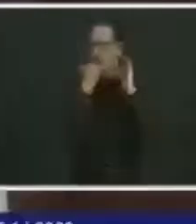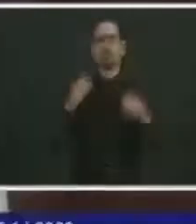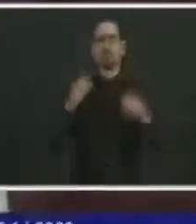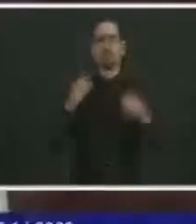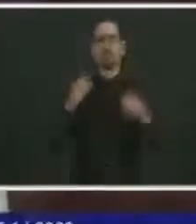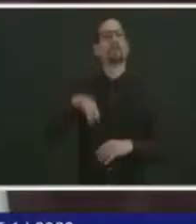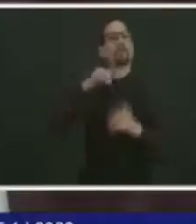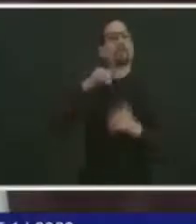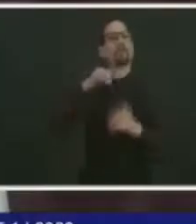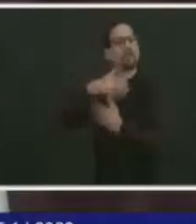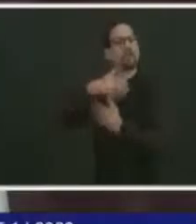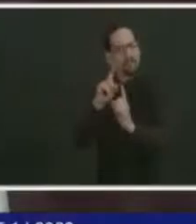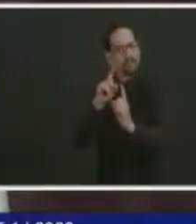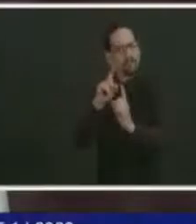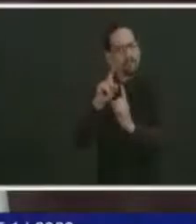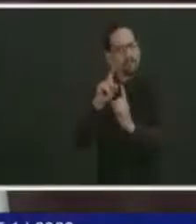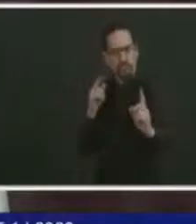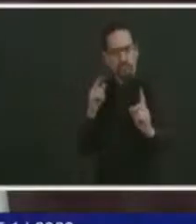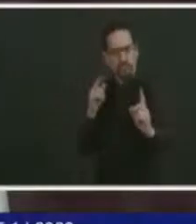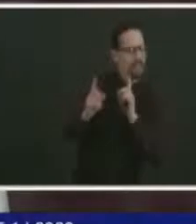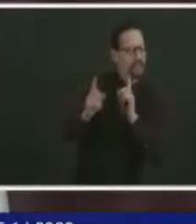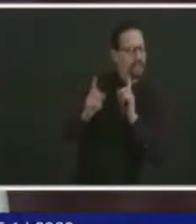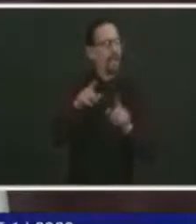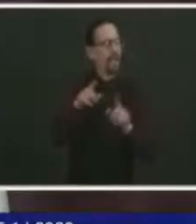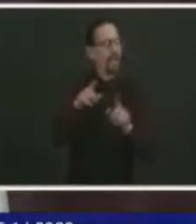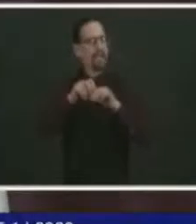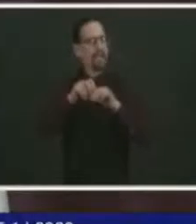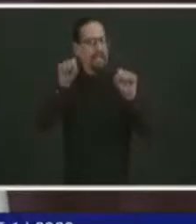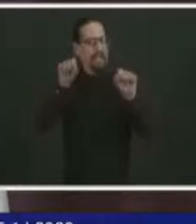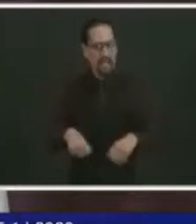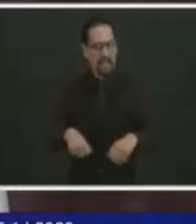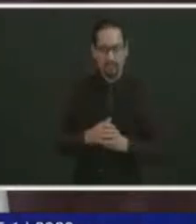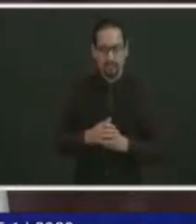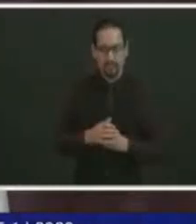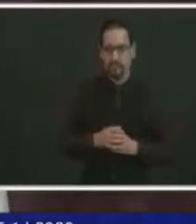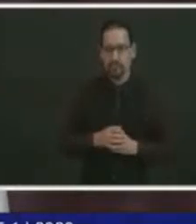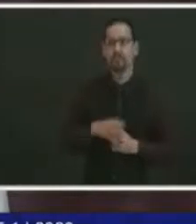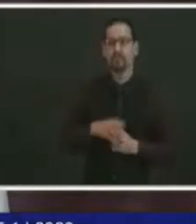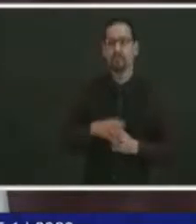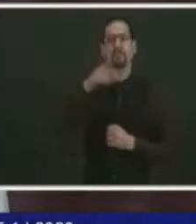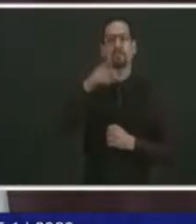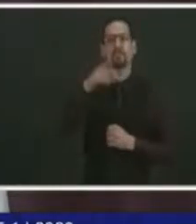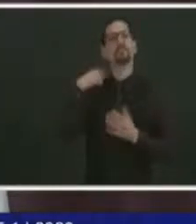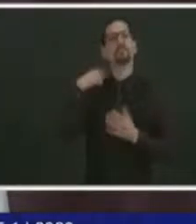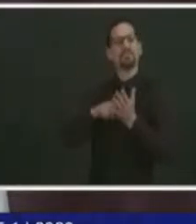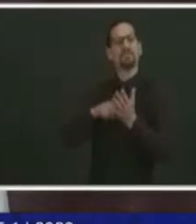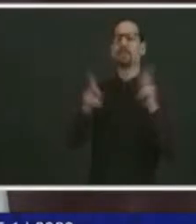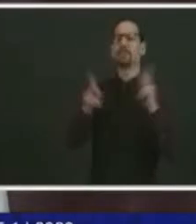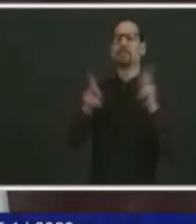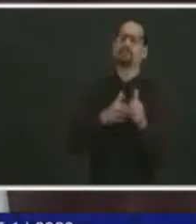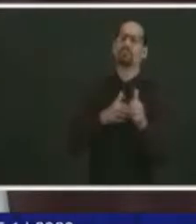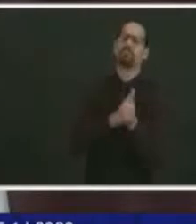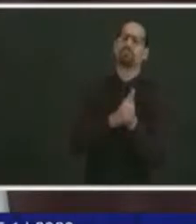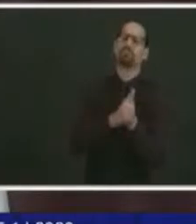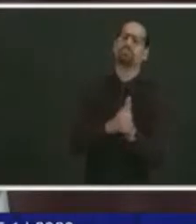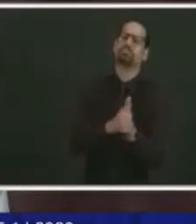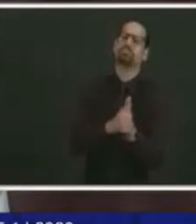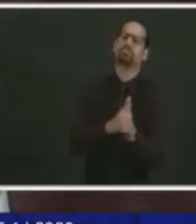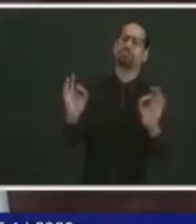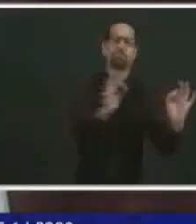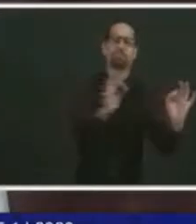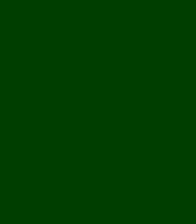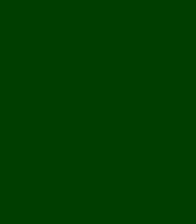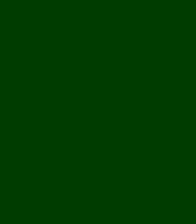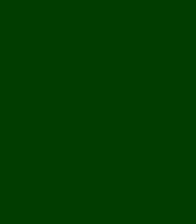The area that, like, hopefully we saw good compliance over the weekend. This is a good news story. This is me saying thank